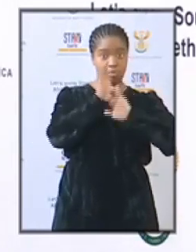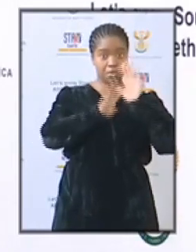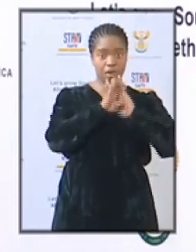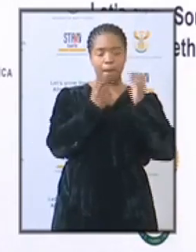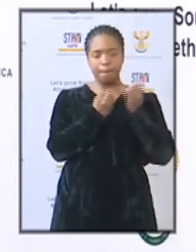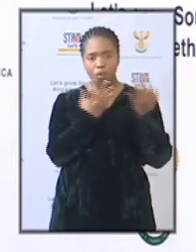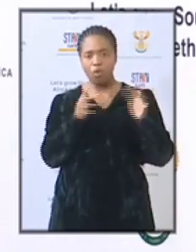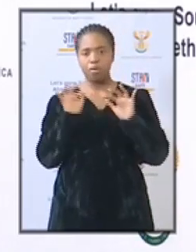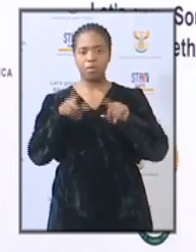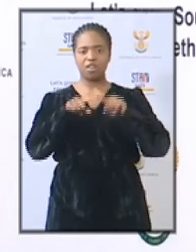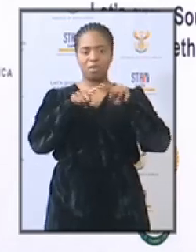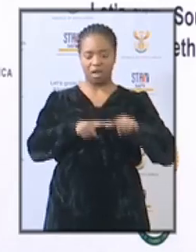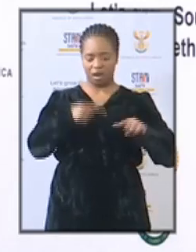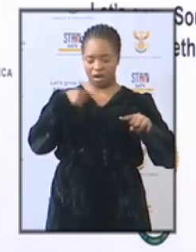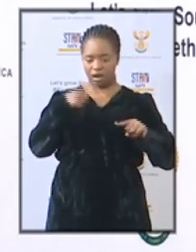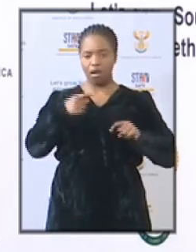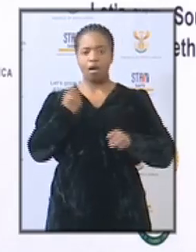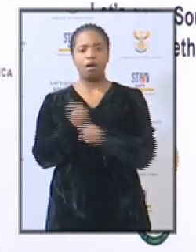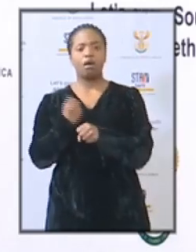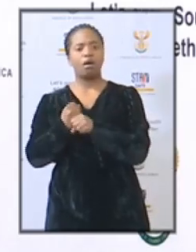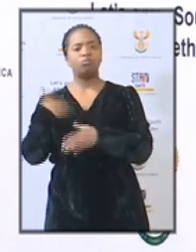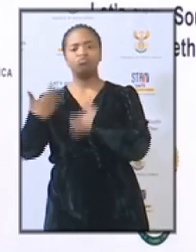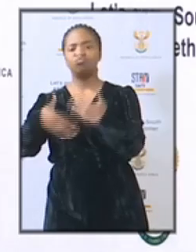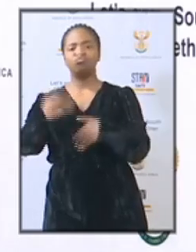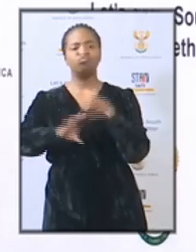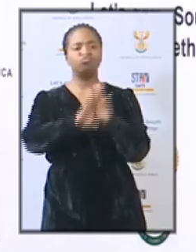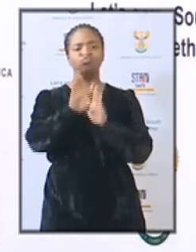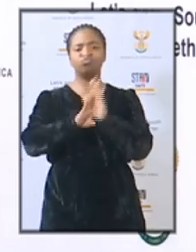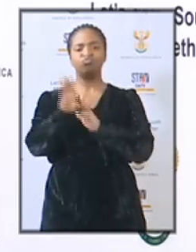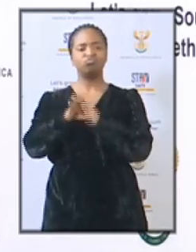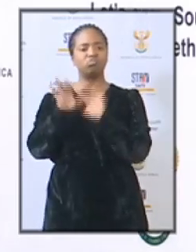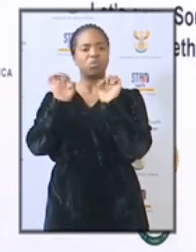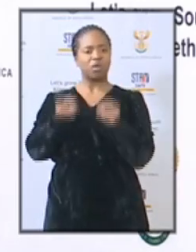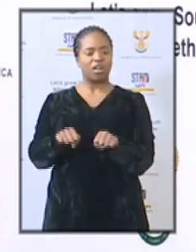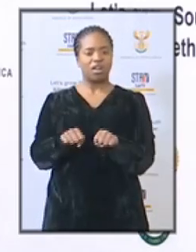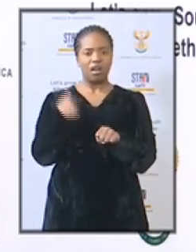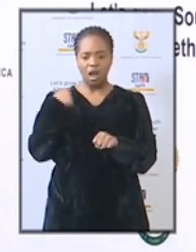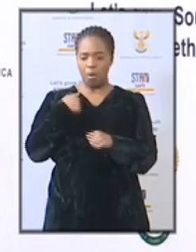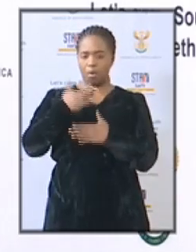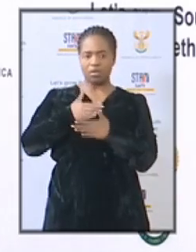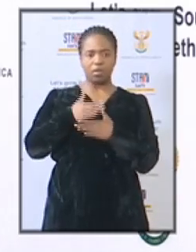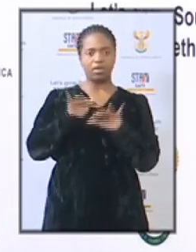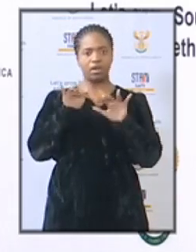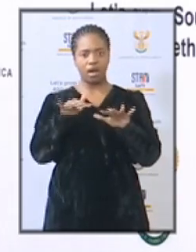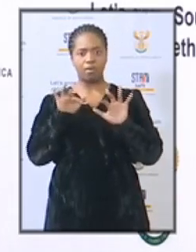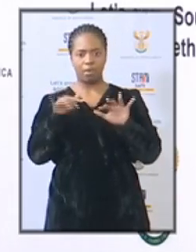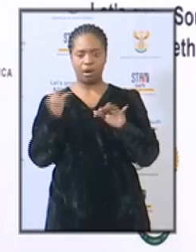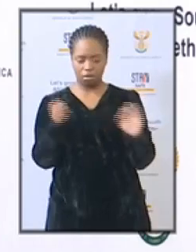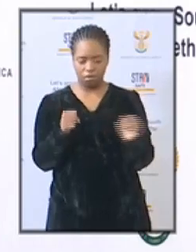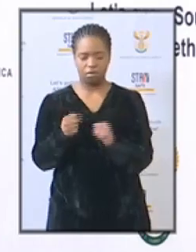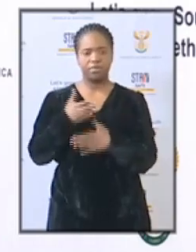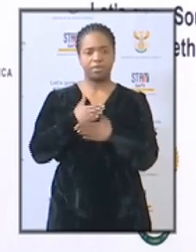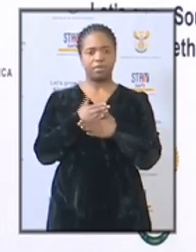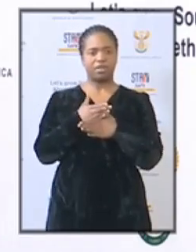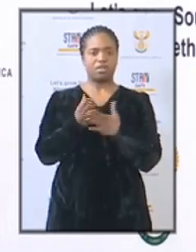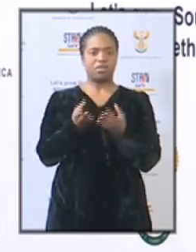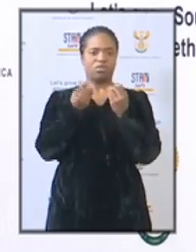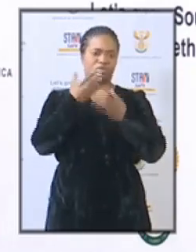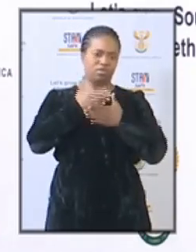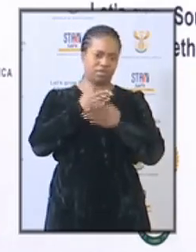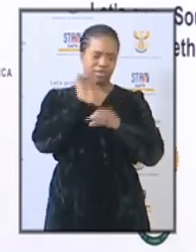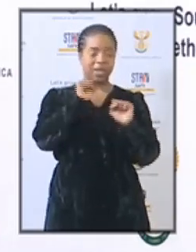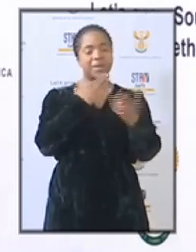on us will be able to find a value and will be able to also find a way of coming back